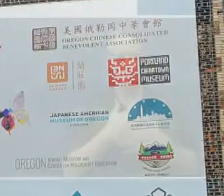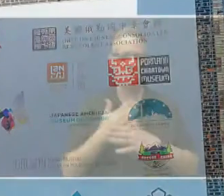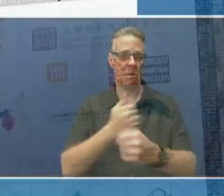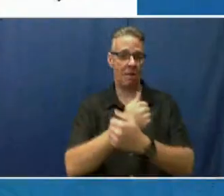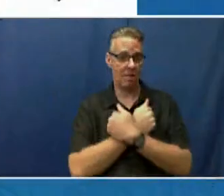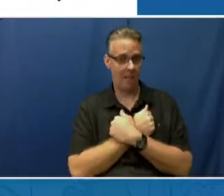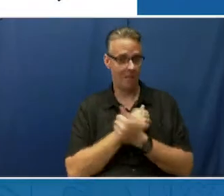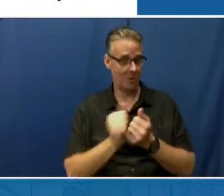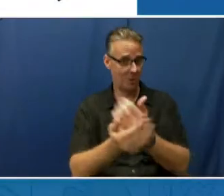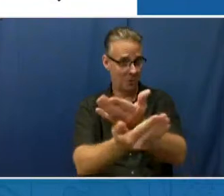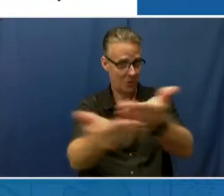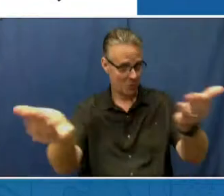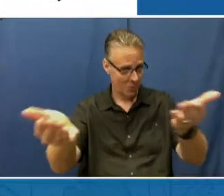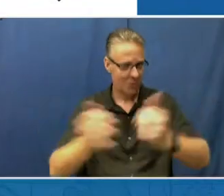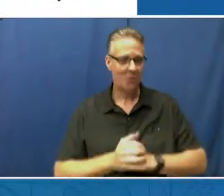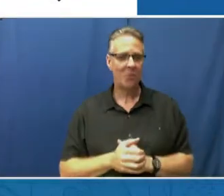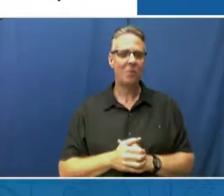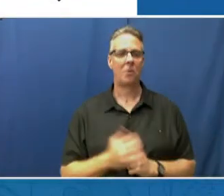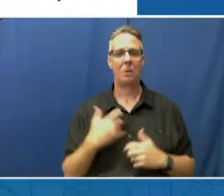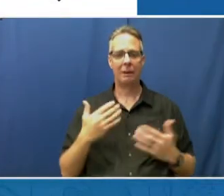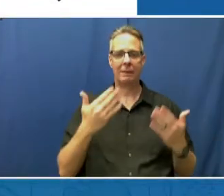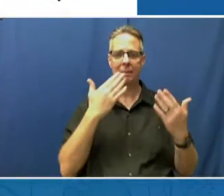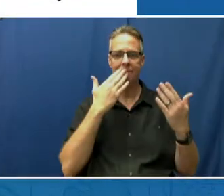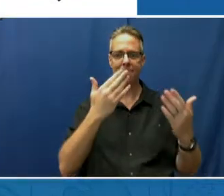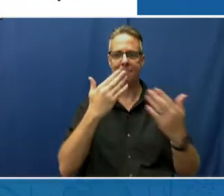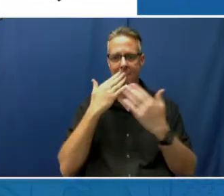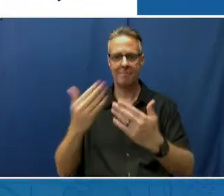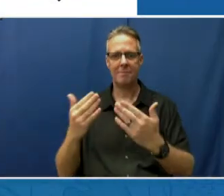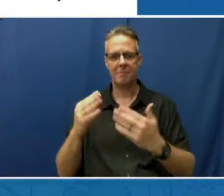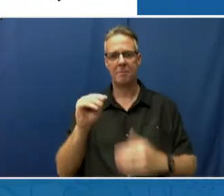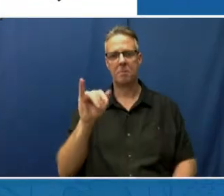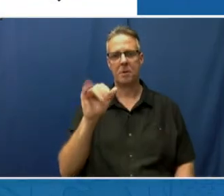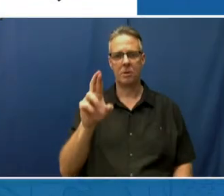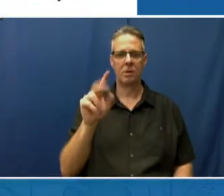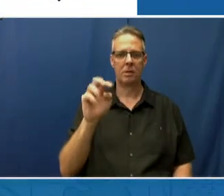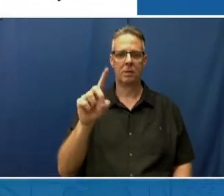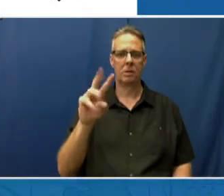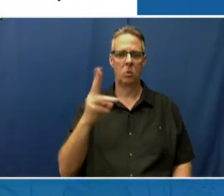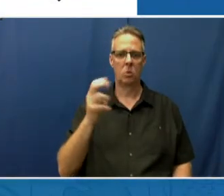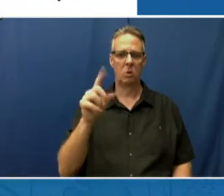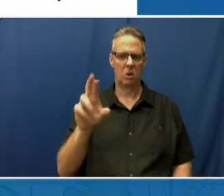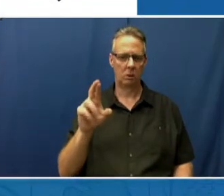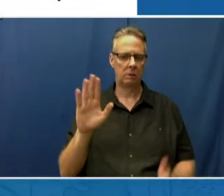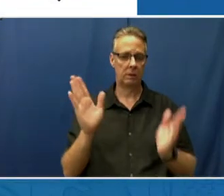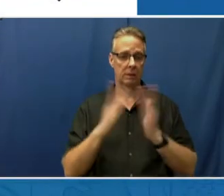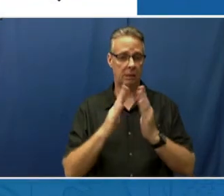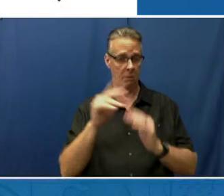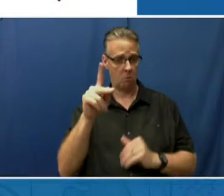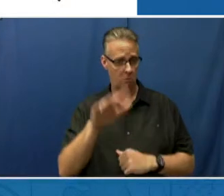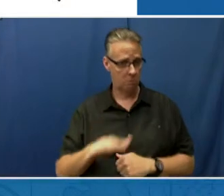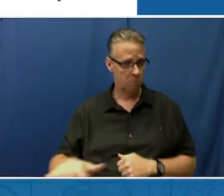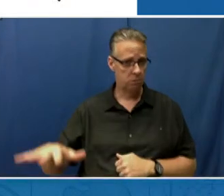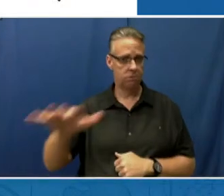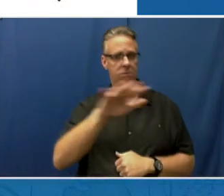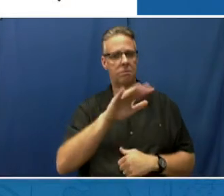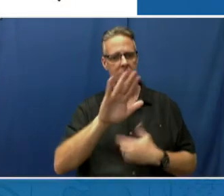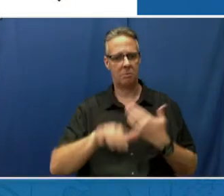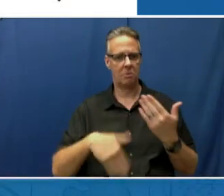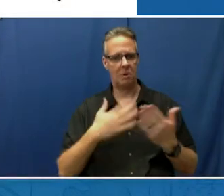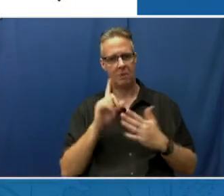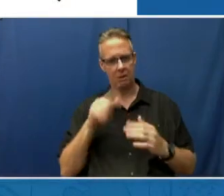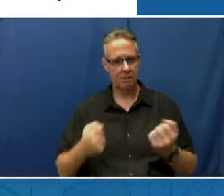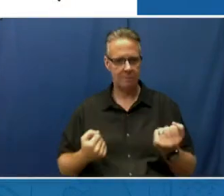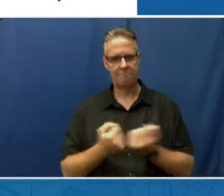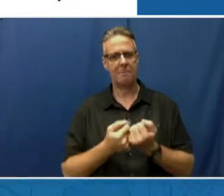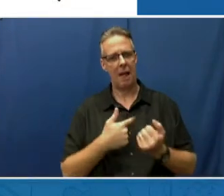with you. We would like to thank Mayor Ted Wheeler and the city of Portland and everyone who contributed to the I Choose